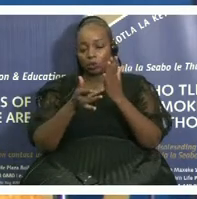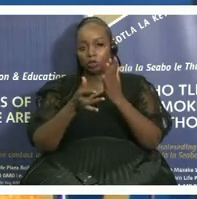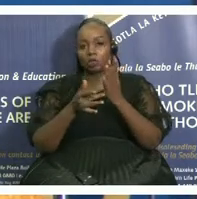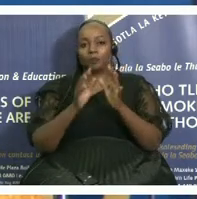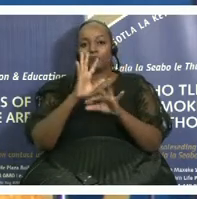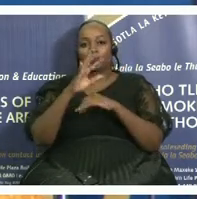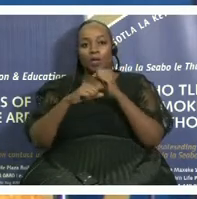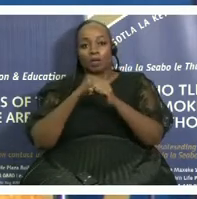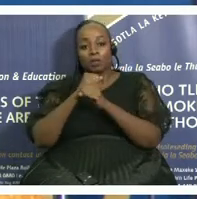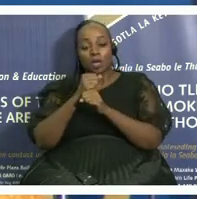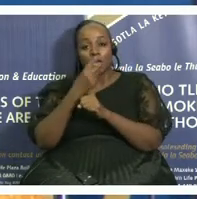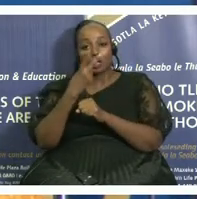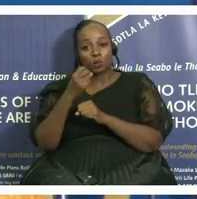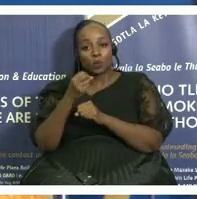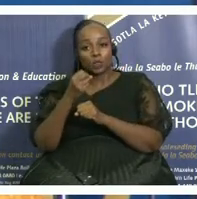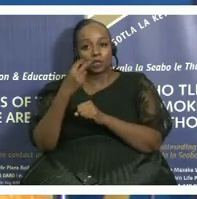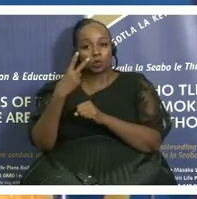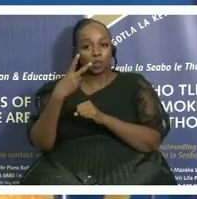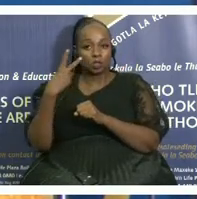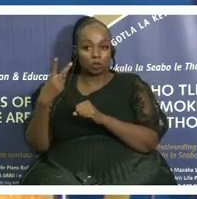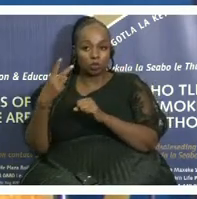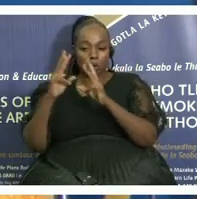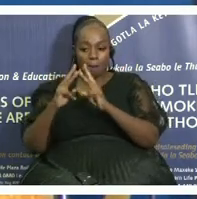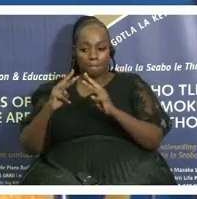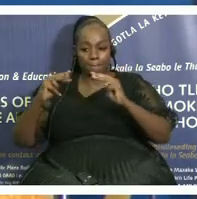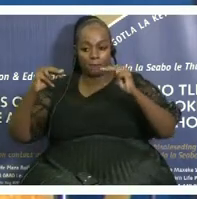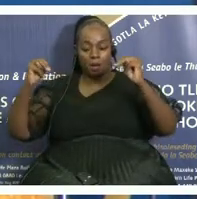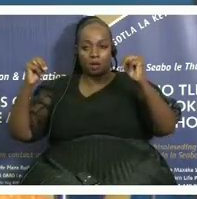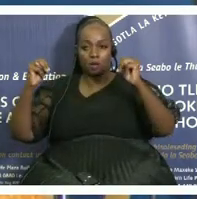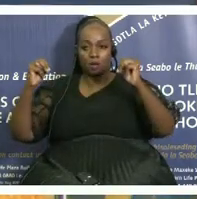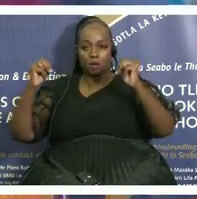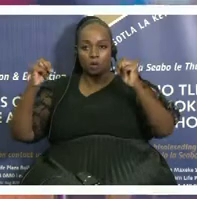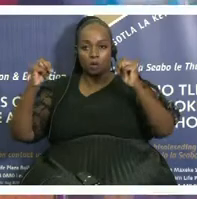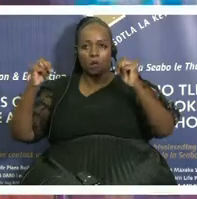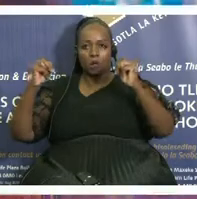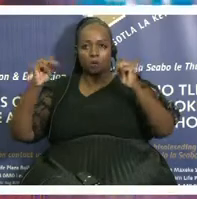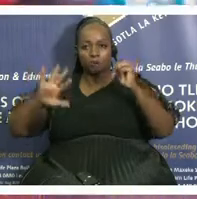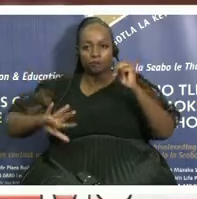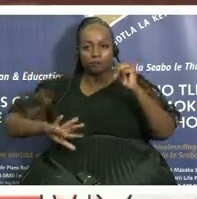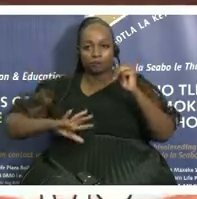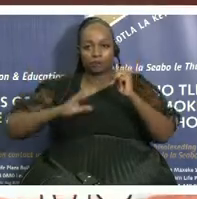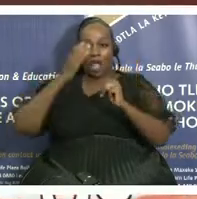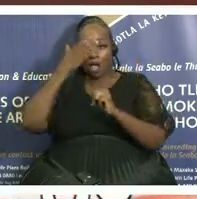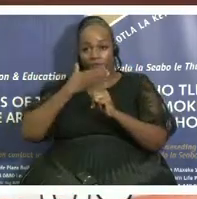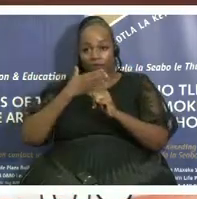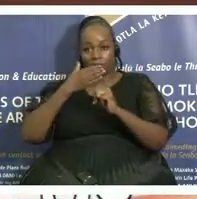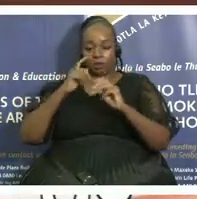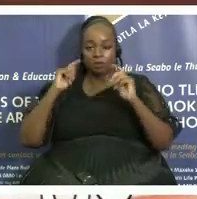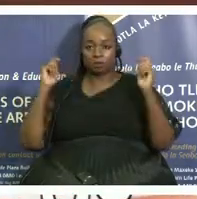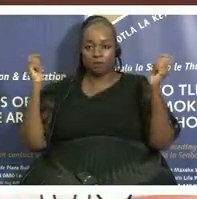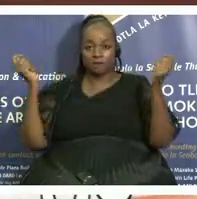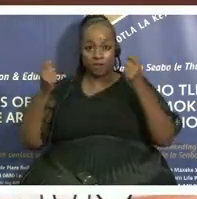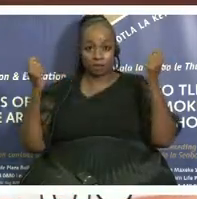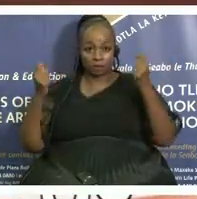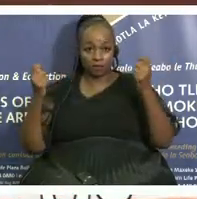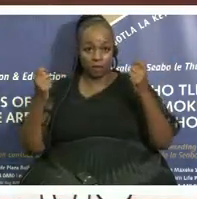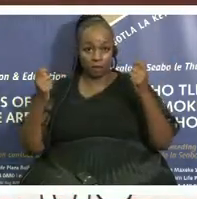2022 Mangaung African Cultural Festival continued to provide an opportunity for